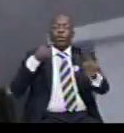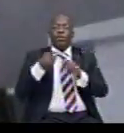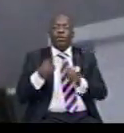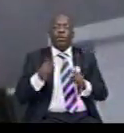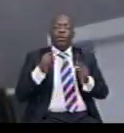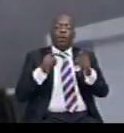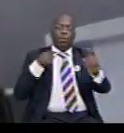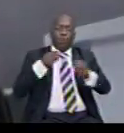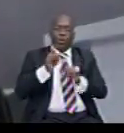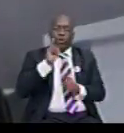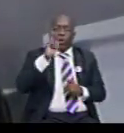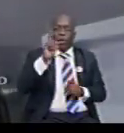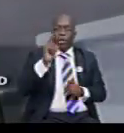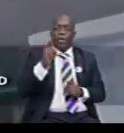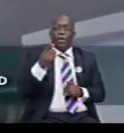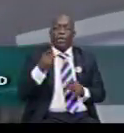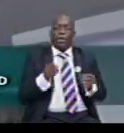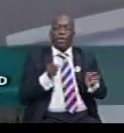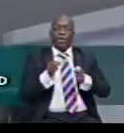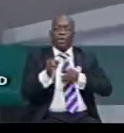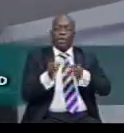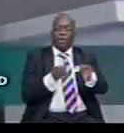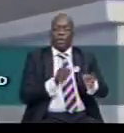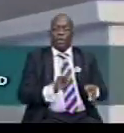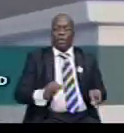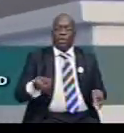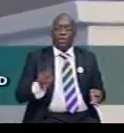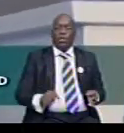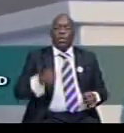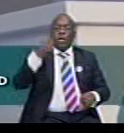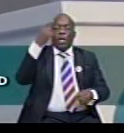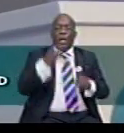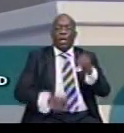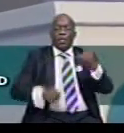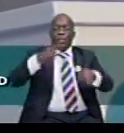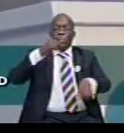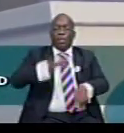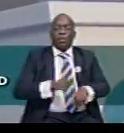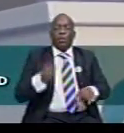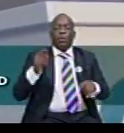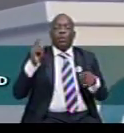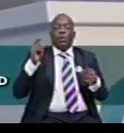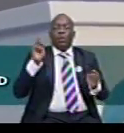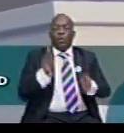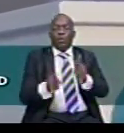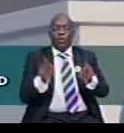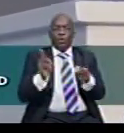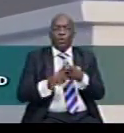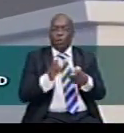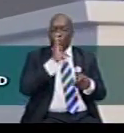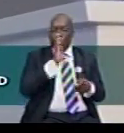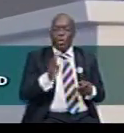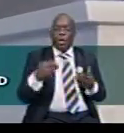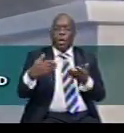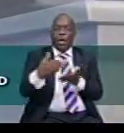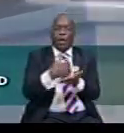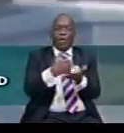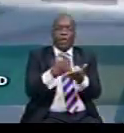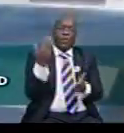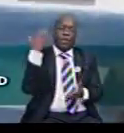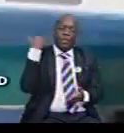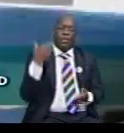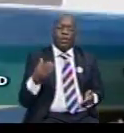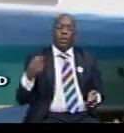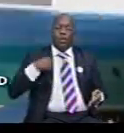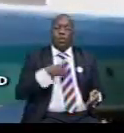describing the end time people to be harvested. We want to get into the harvest. We want